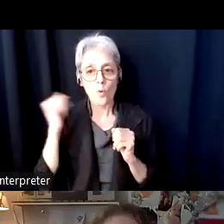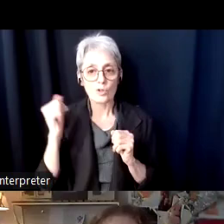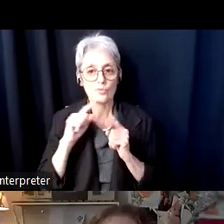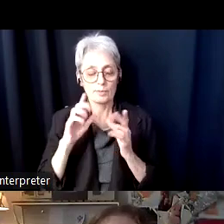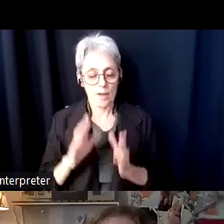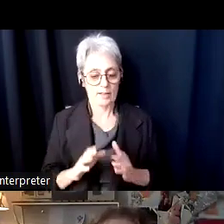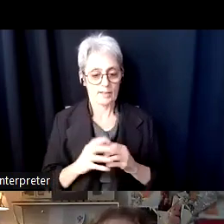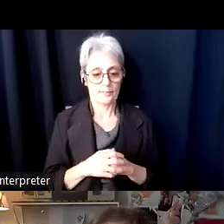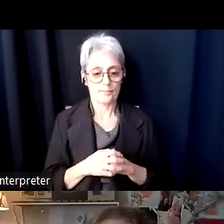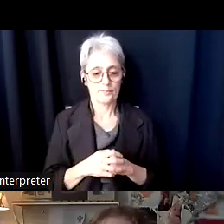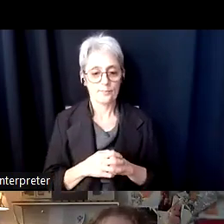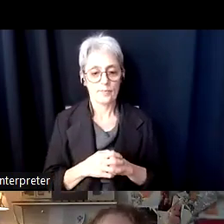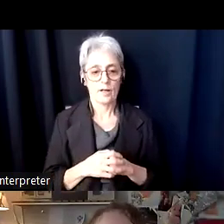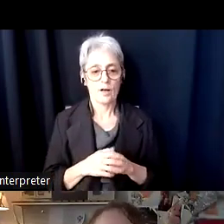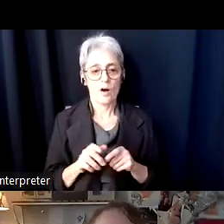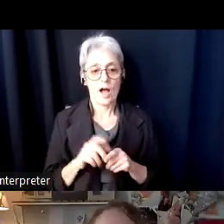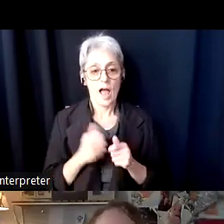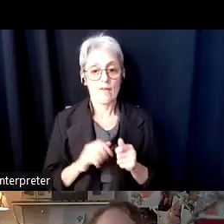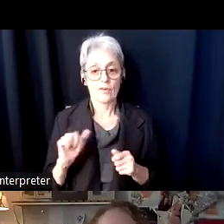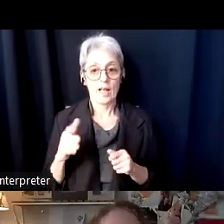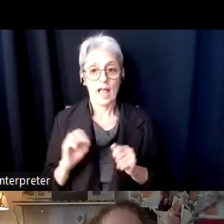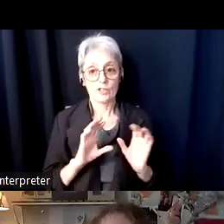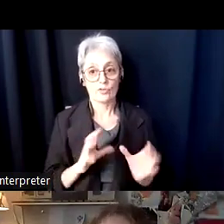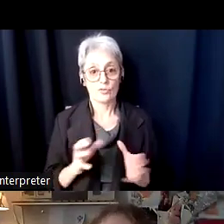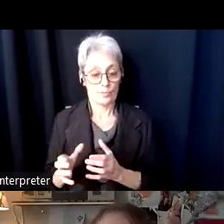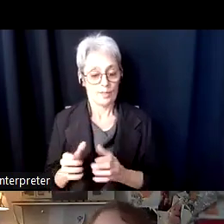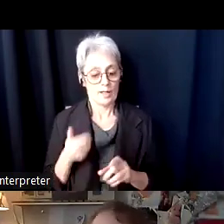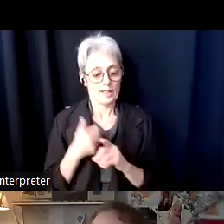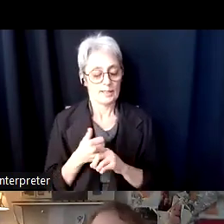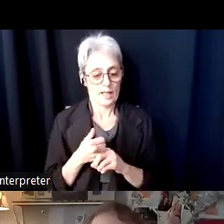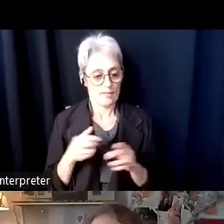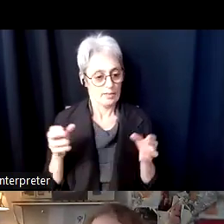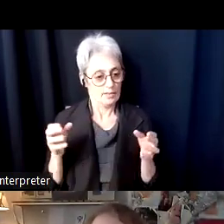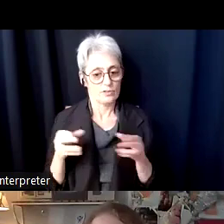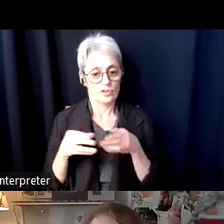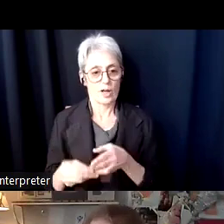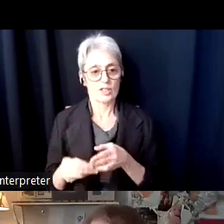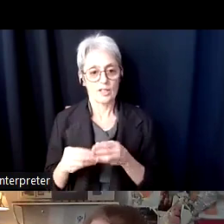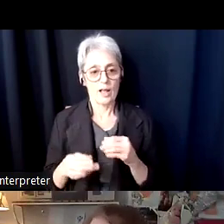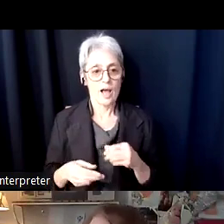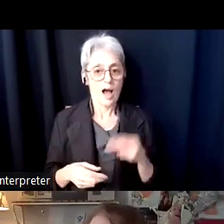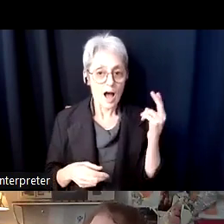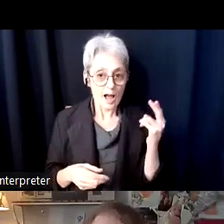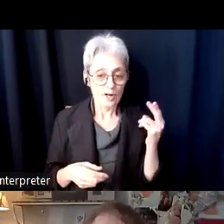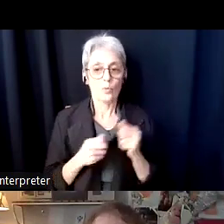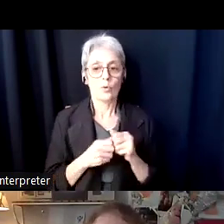also see that for each age group, the use of self-direction is higher among NCI-AD respondents.